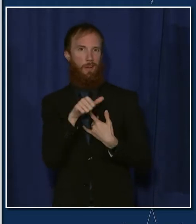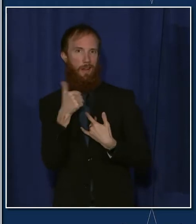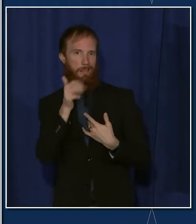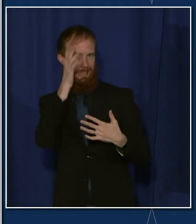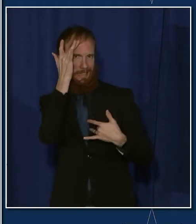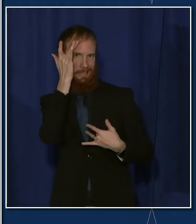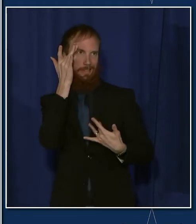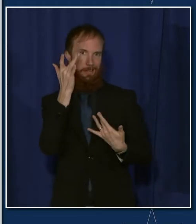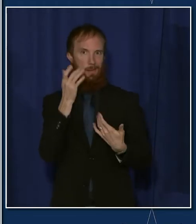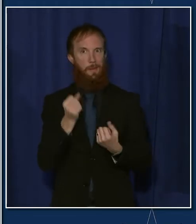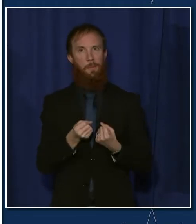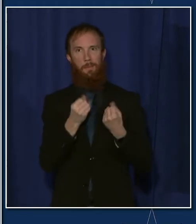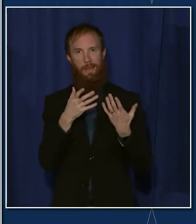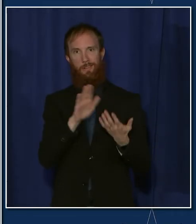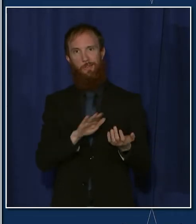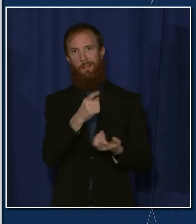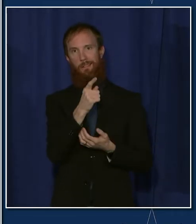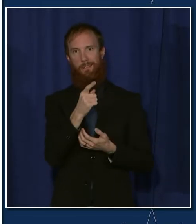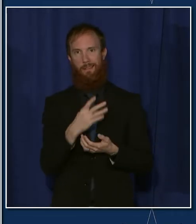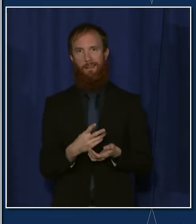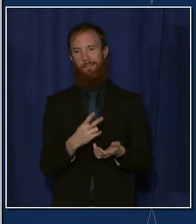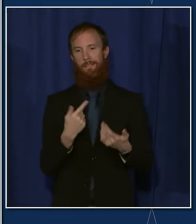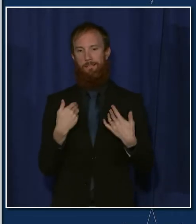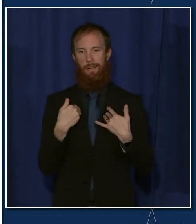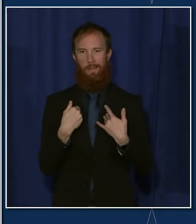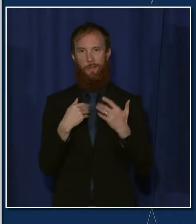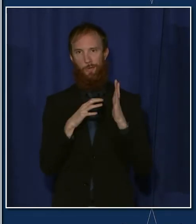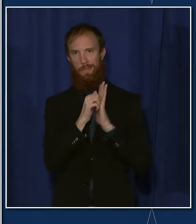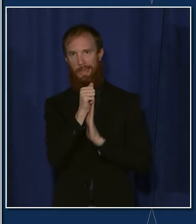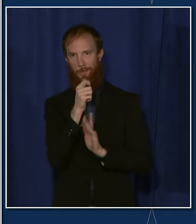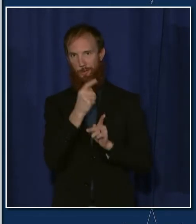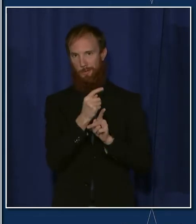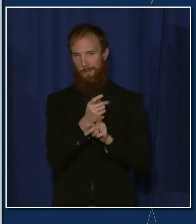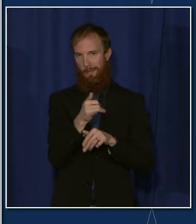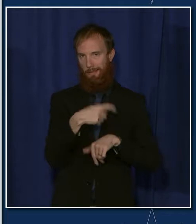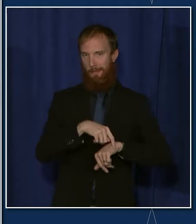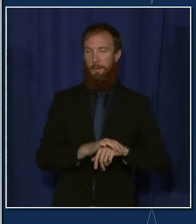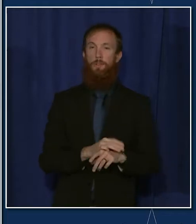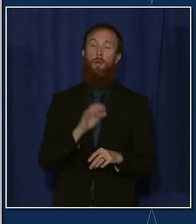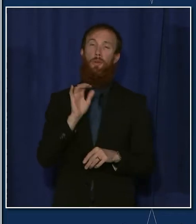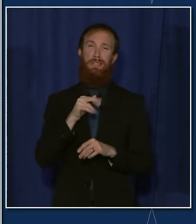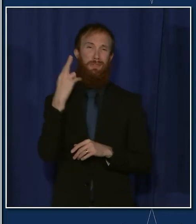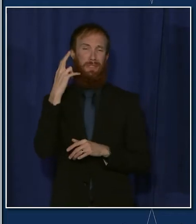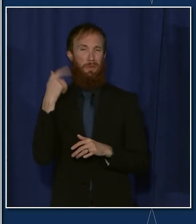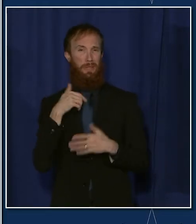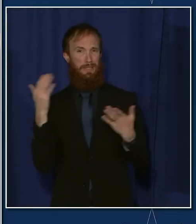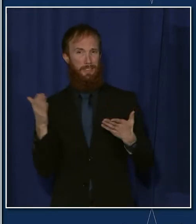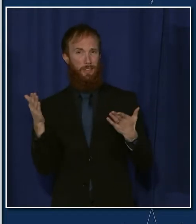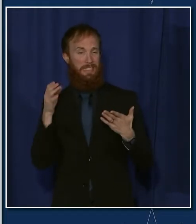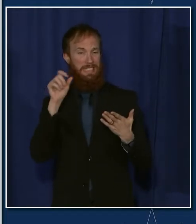So another reason we really promote vaccination for everybody is that in people who are older, who have